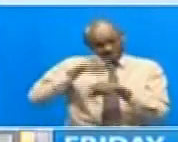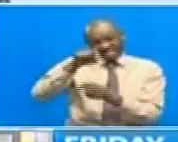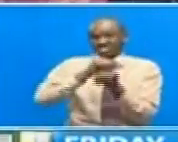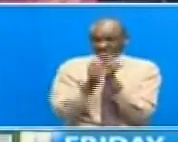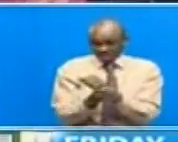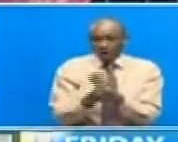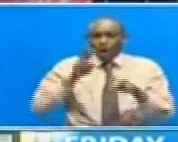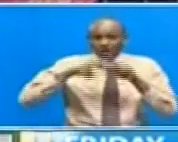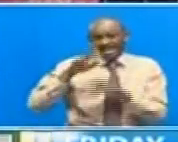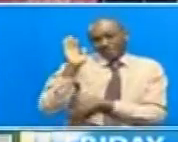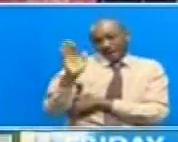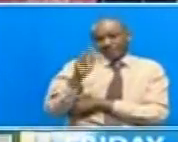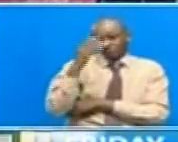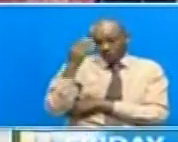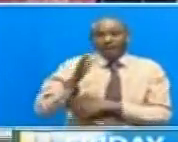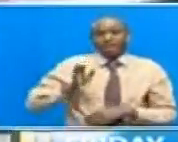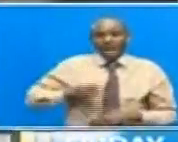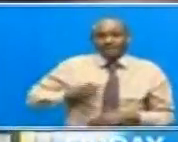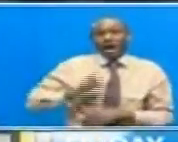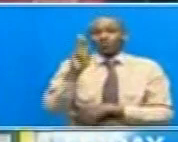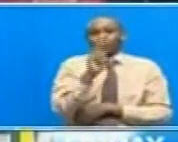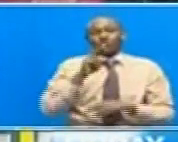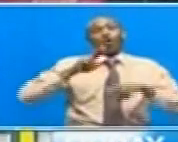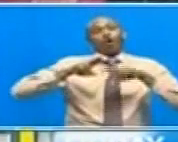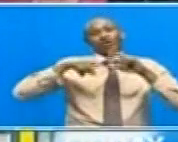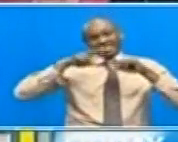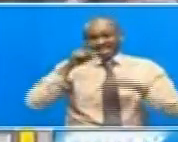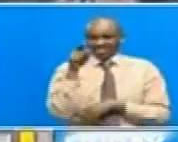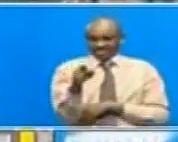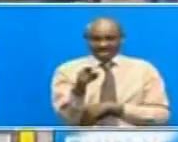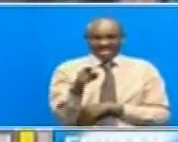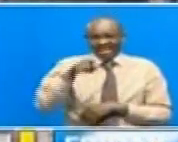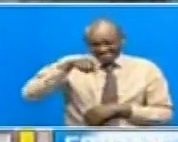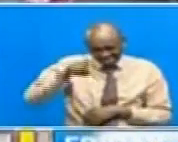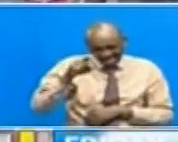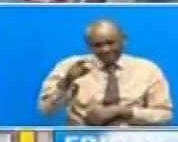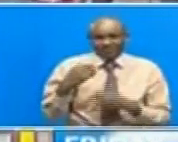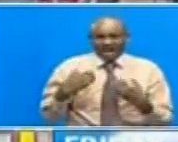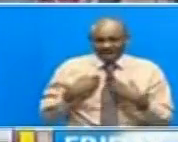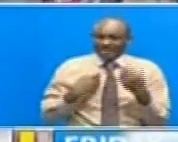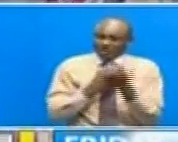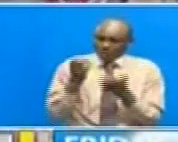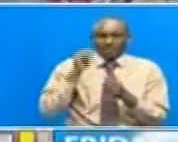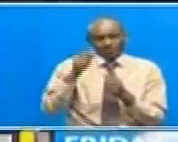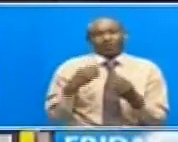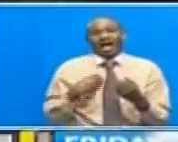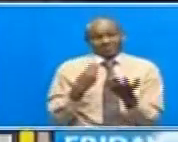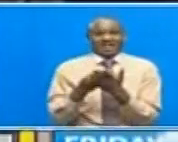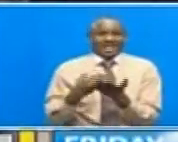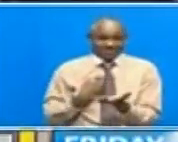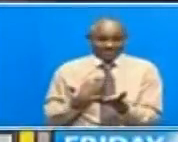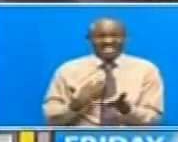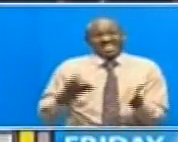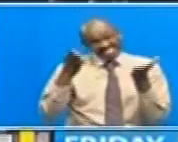Her hotel is now known as Mama Uhuru Hotel, the freedom of mind and economy she never thought she would have.